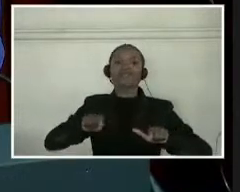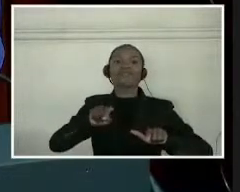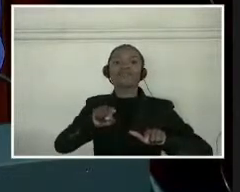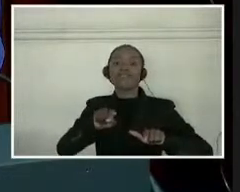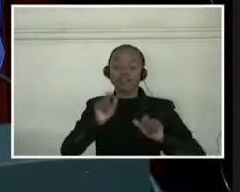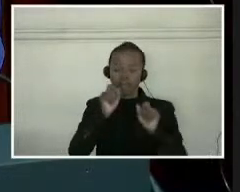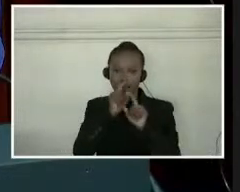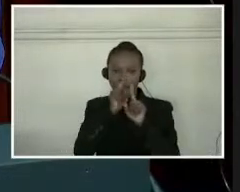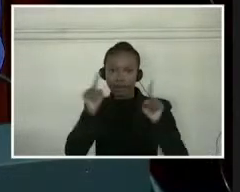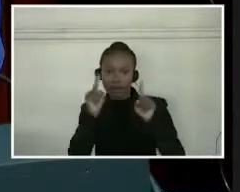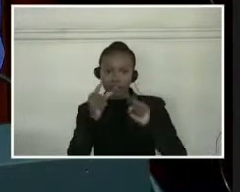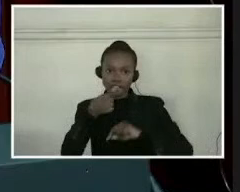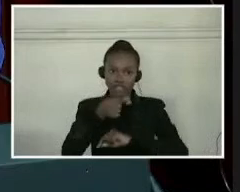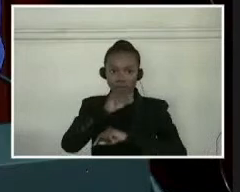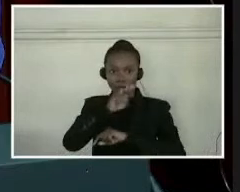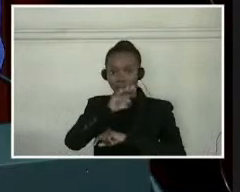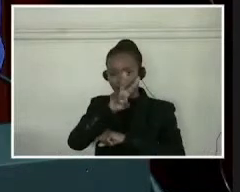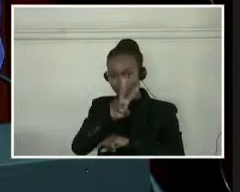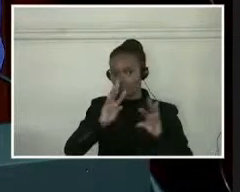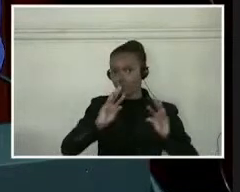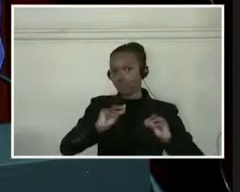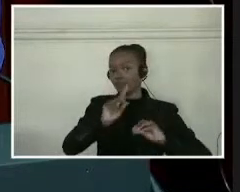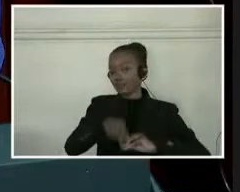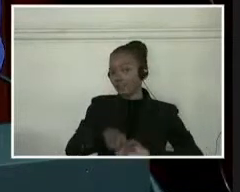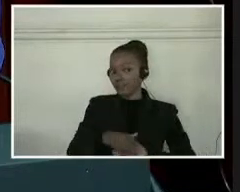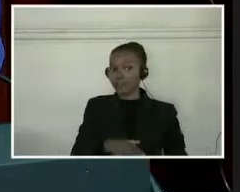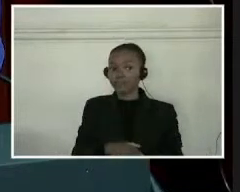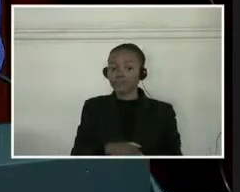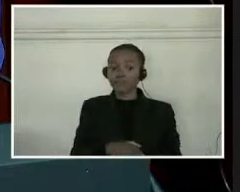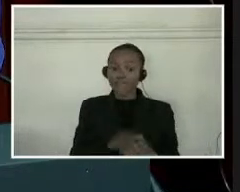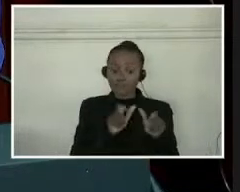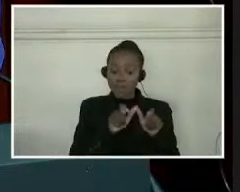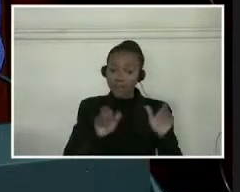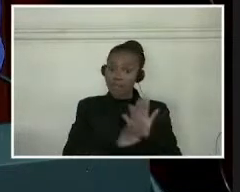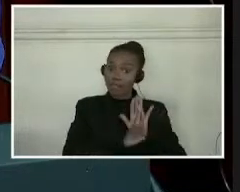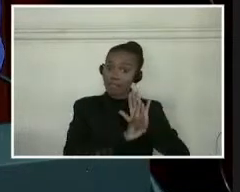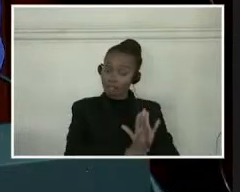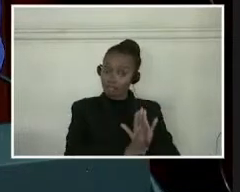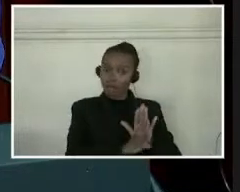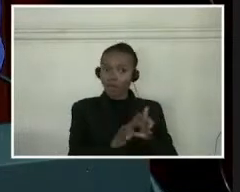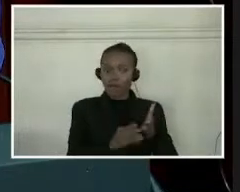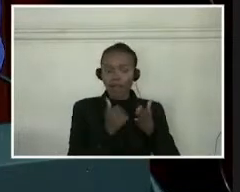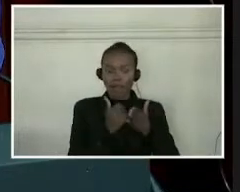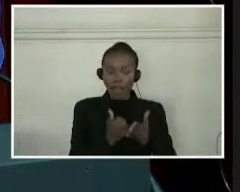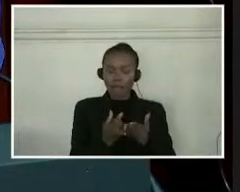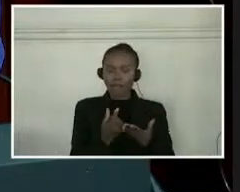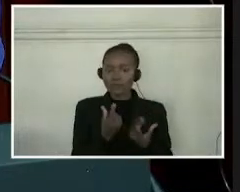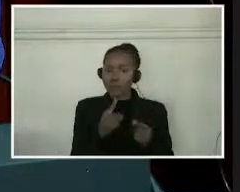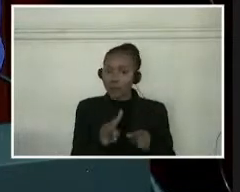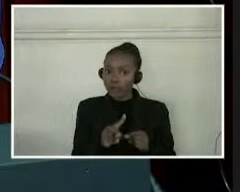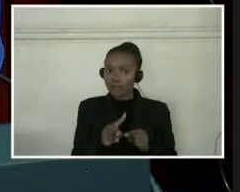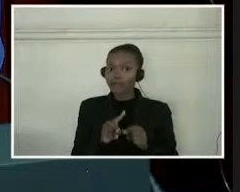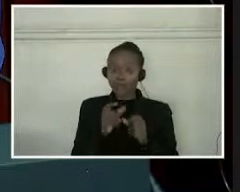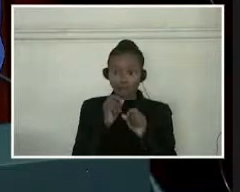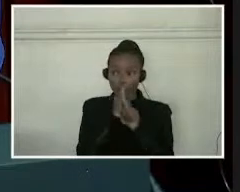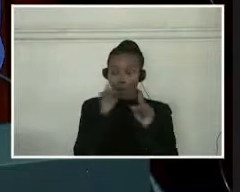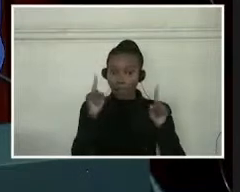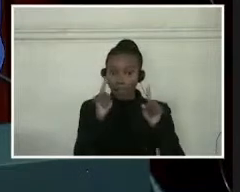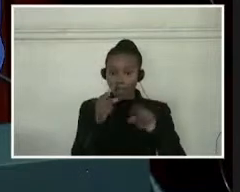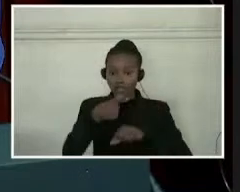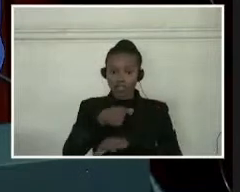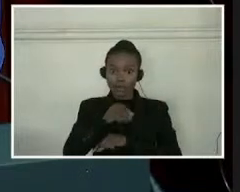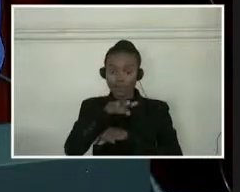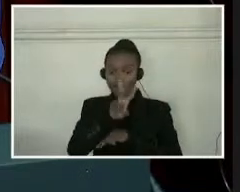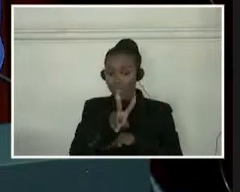these advocacy and ambassadors will help raise the level of awareness of being able to